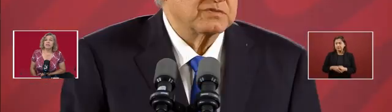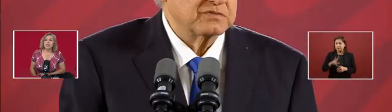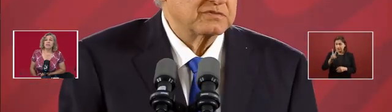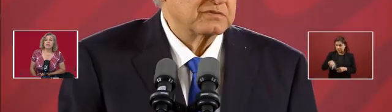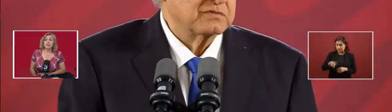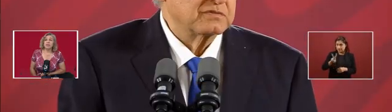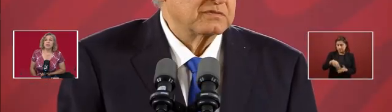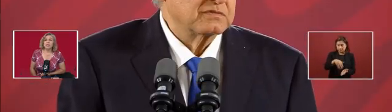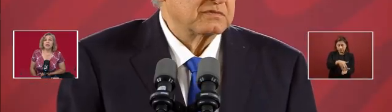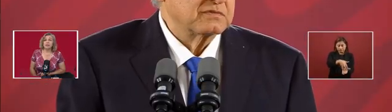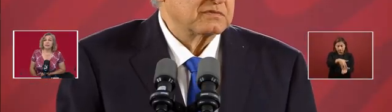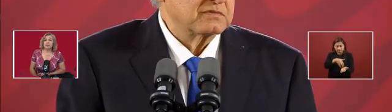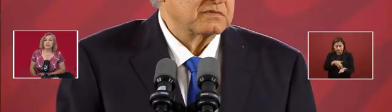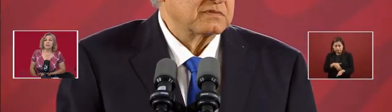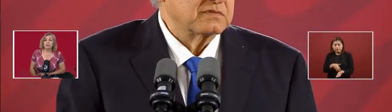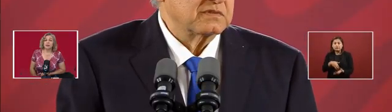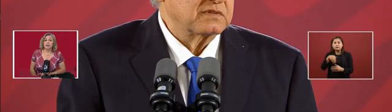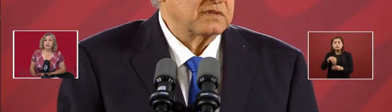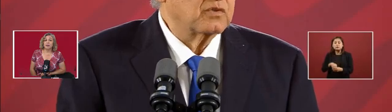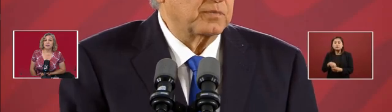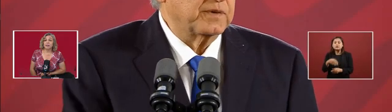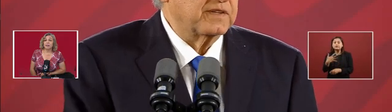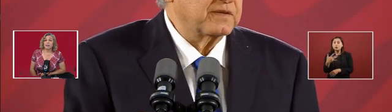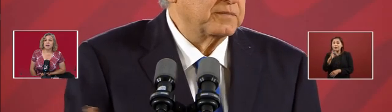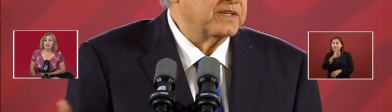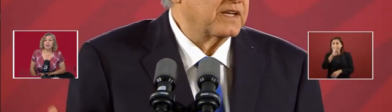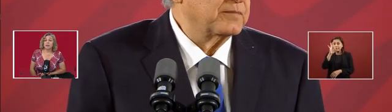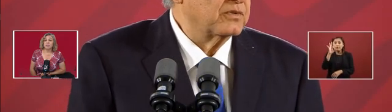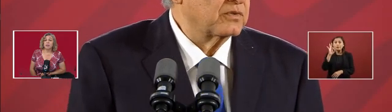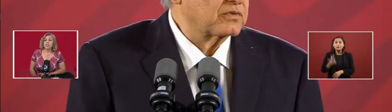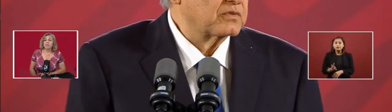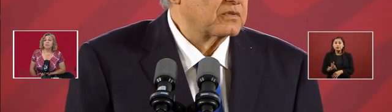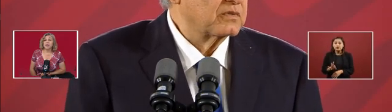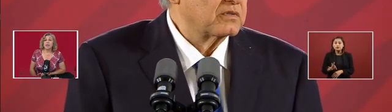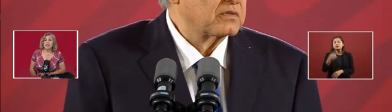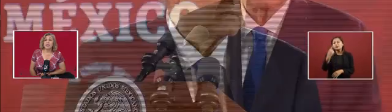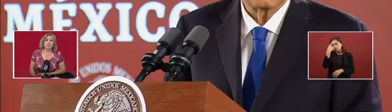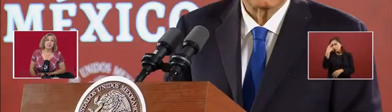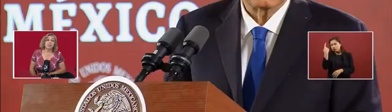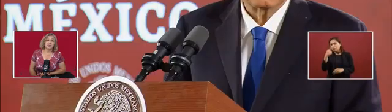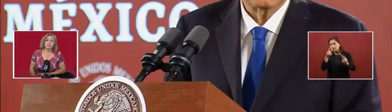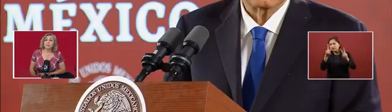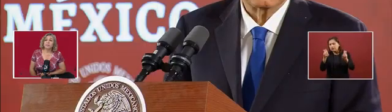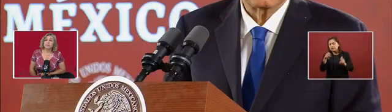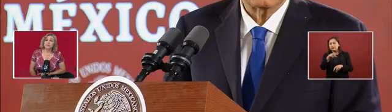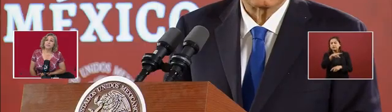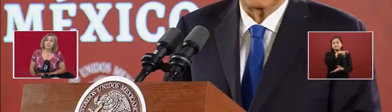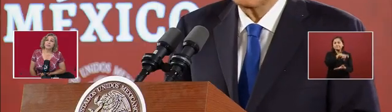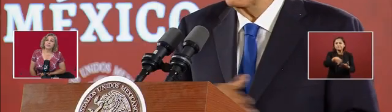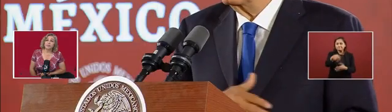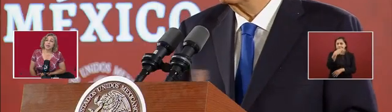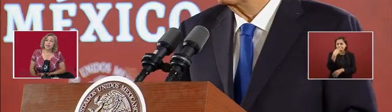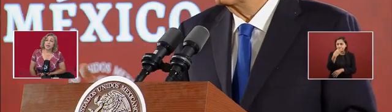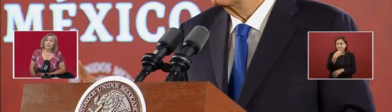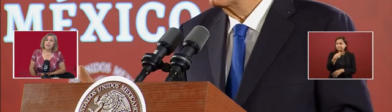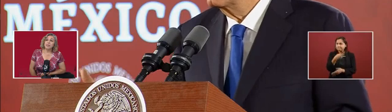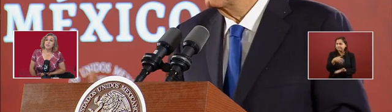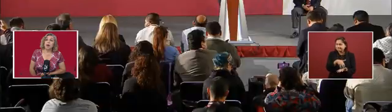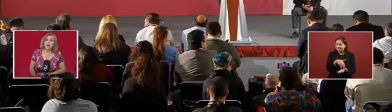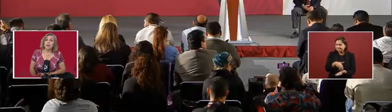reform, la mejor renovación the debe de best surgir renovation should del interior come from de within este Poder Judicial. the judicial power. What